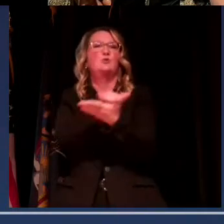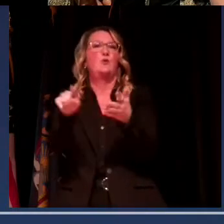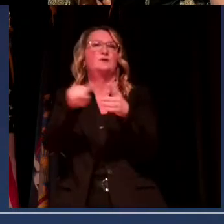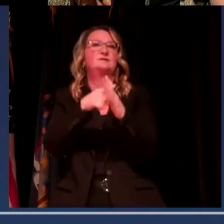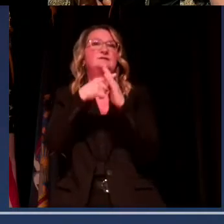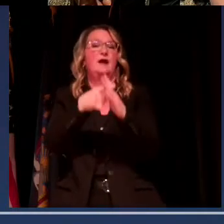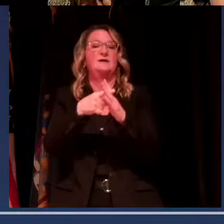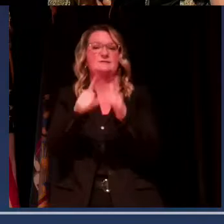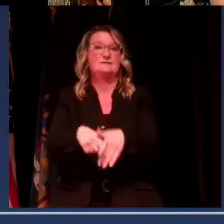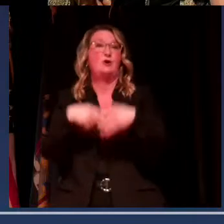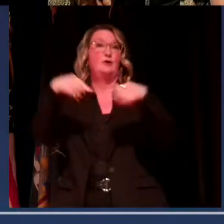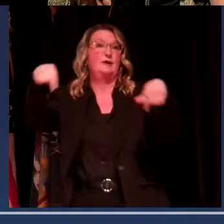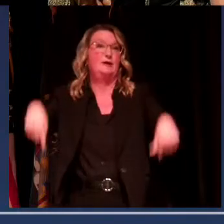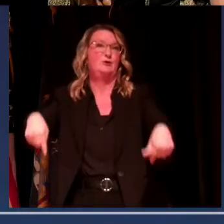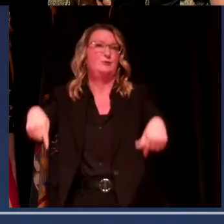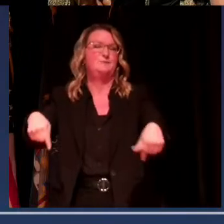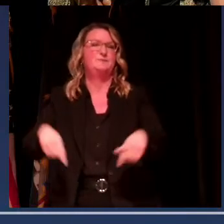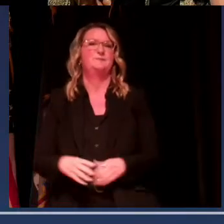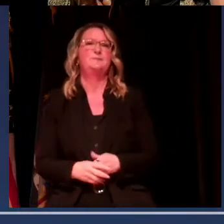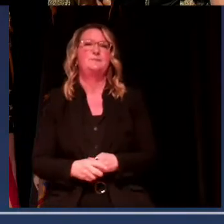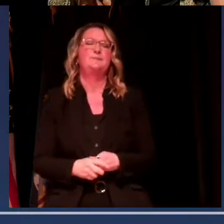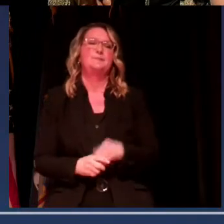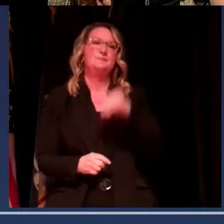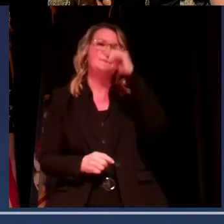Erie County.